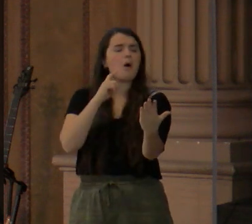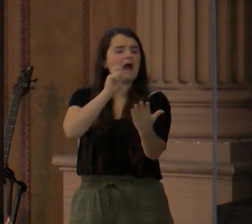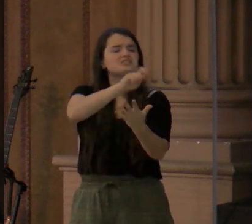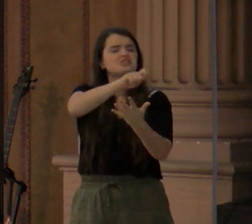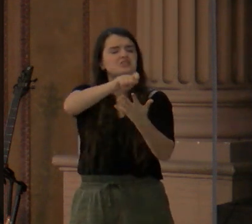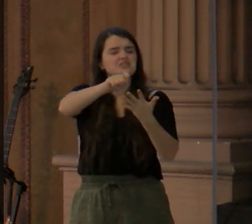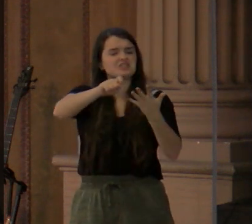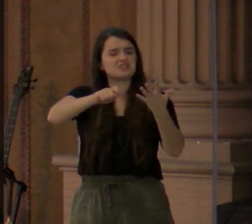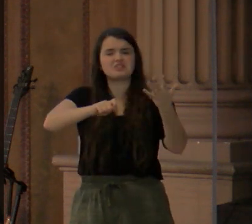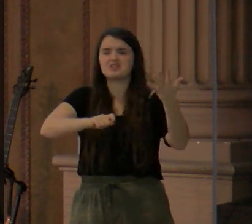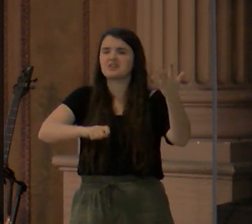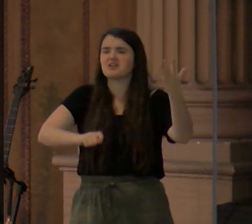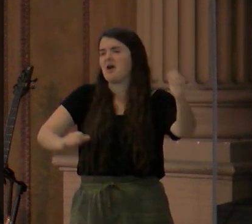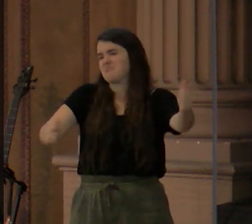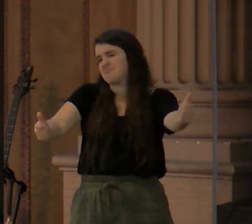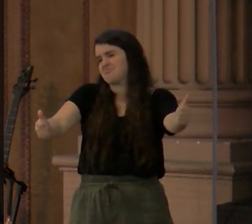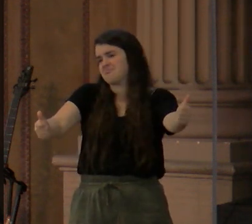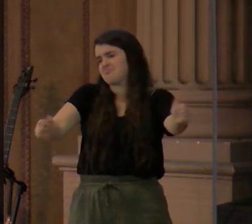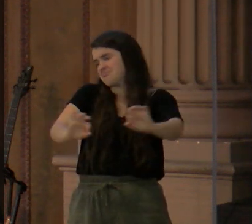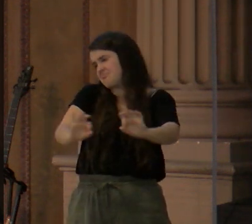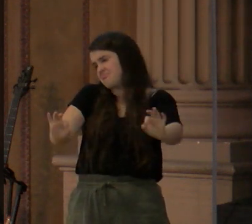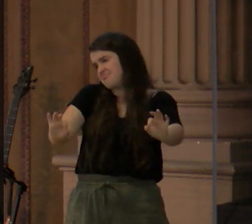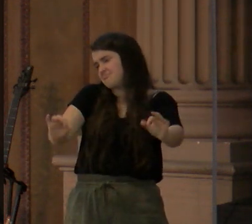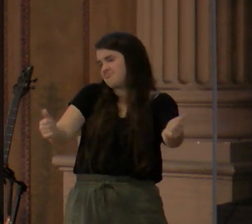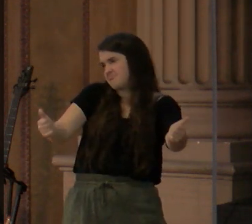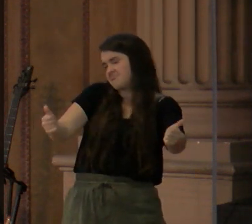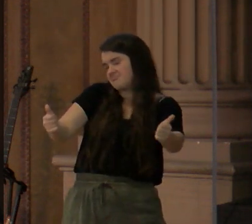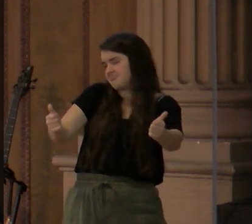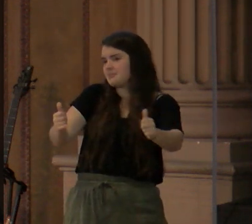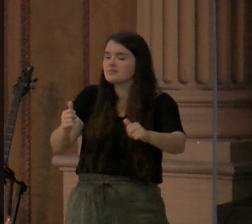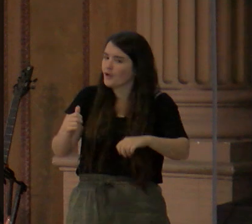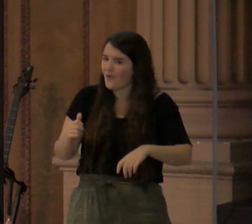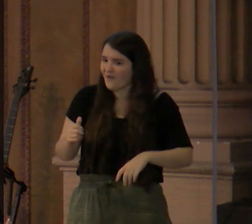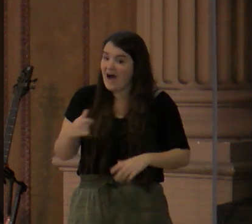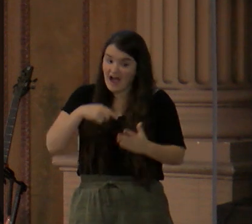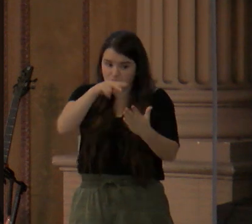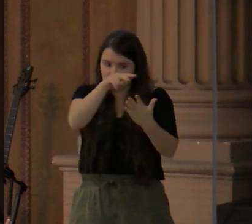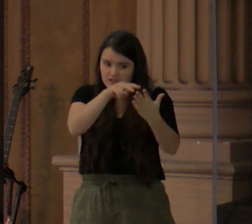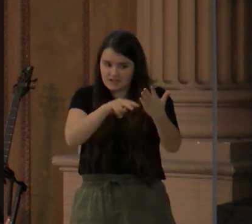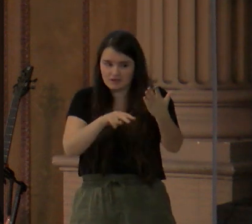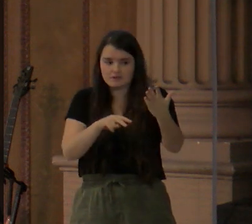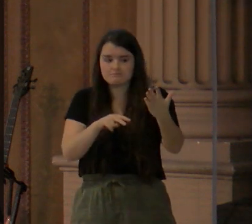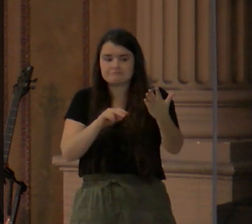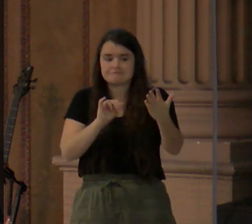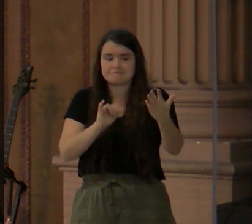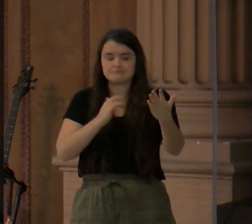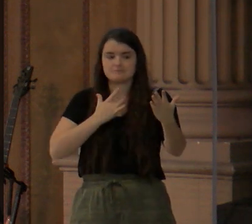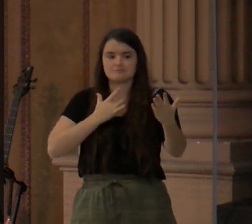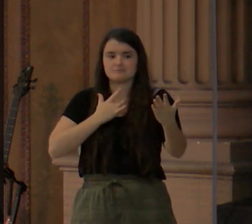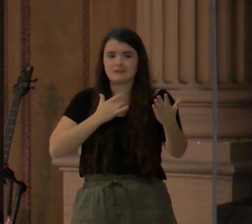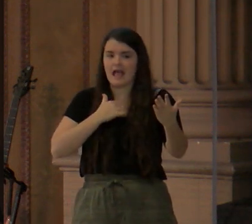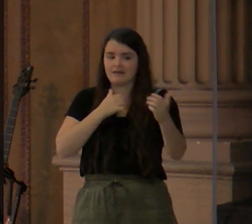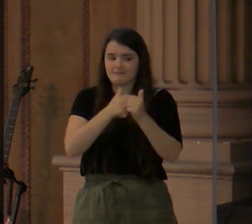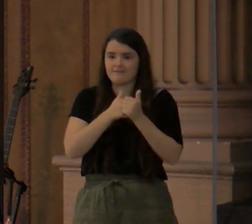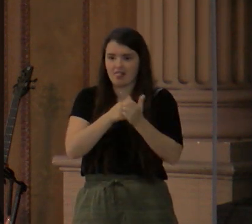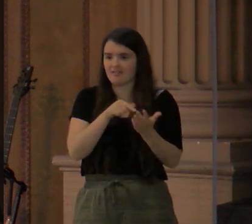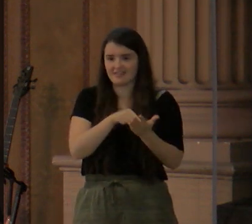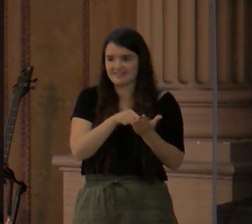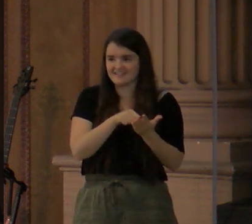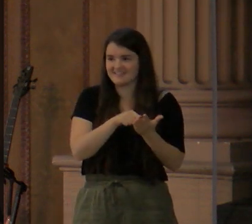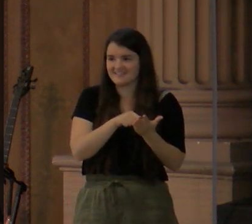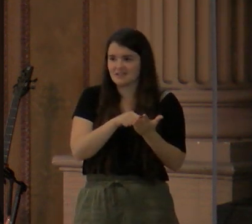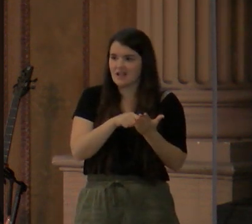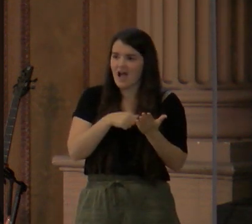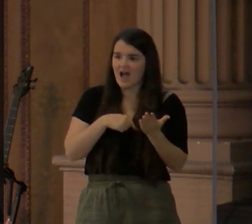all those things. And so what's next? What should I do next? We'll read that and we'll recognize, I have not lived this. I have